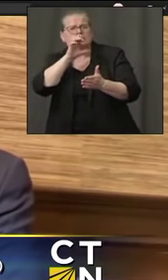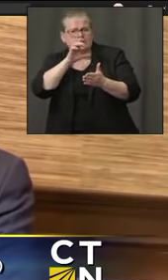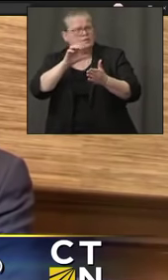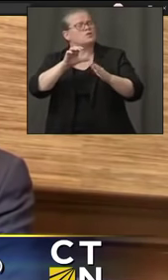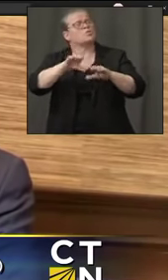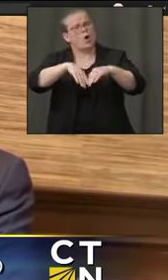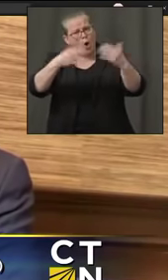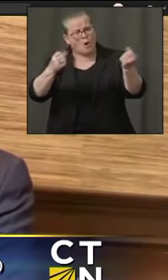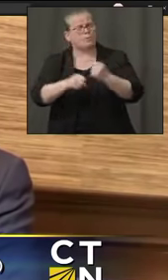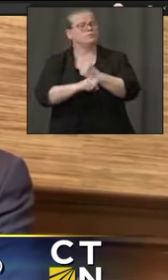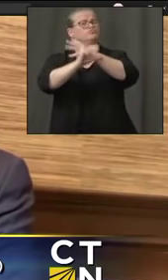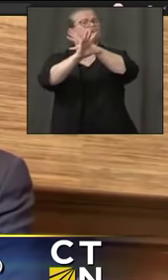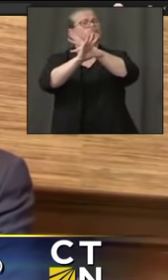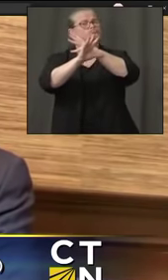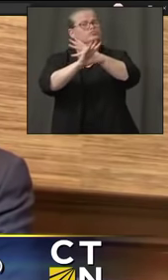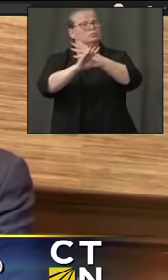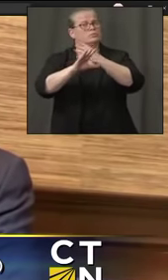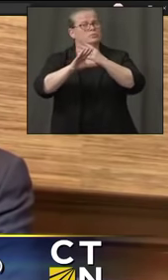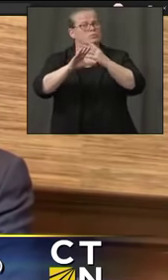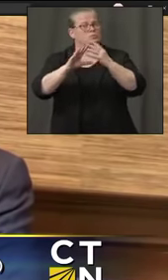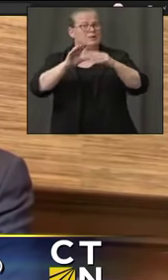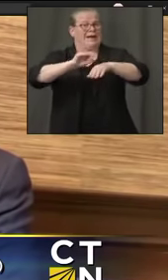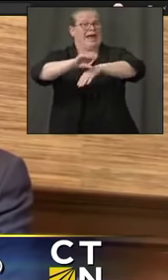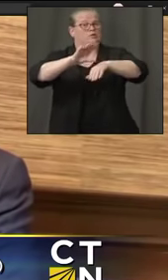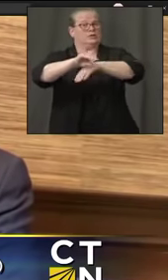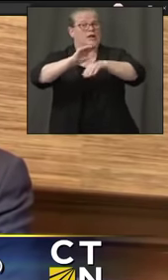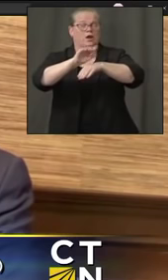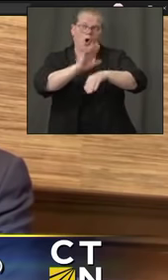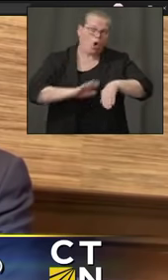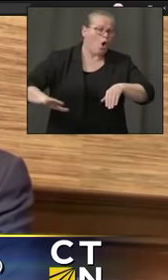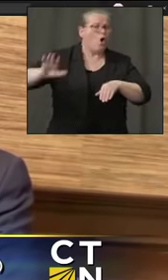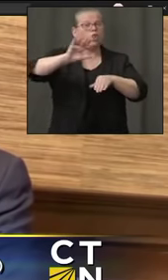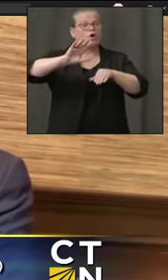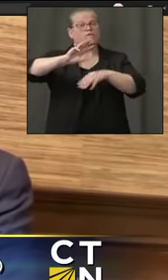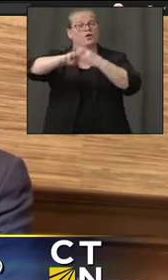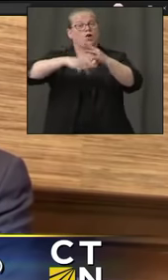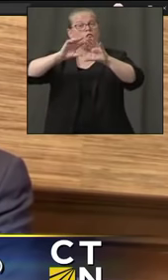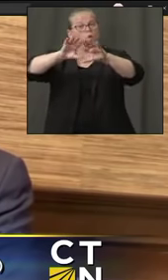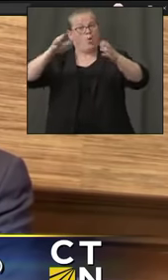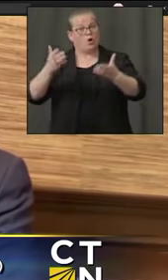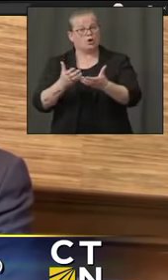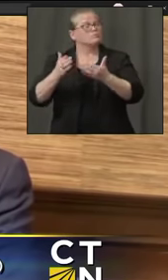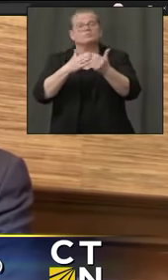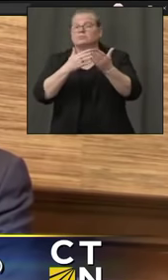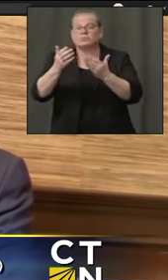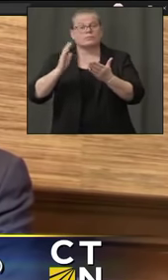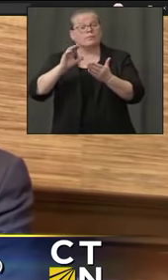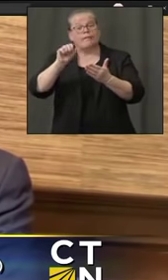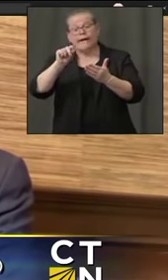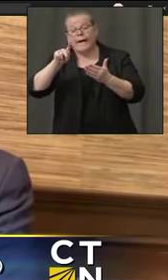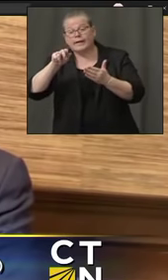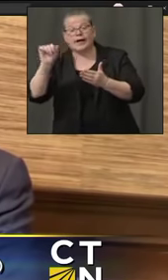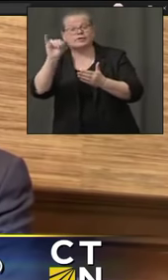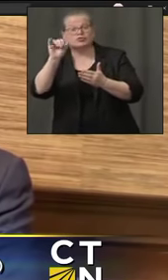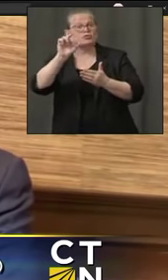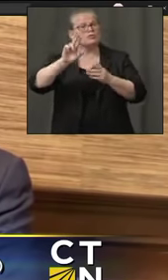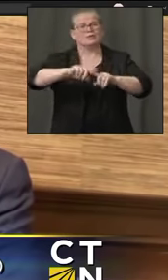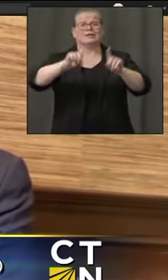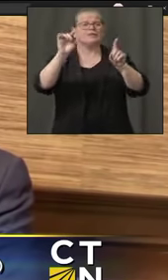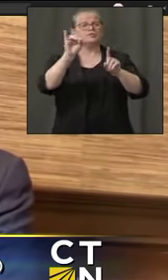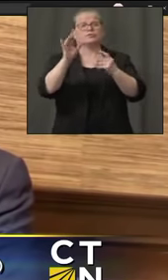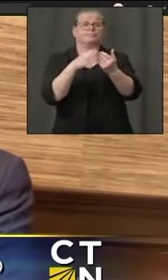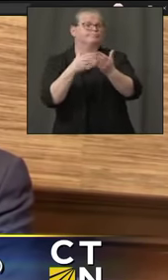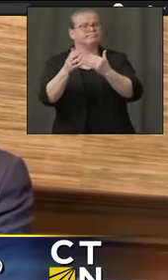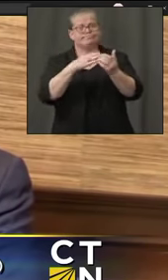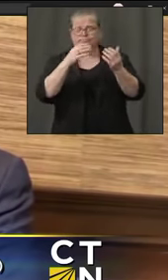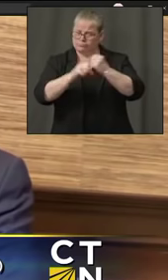Health Plan insurance. I want to make sure to mention organizations like AmeriCares, the Crisis Text Line, and Give